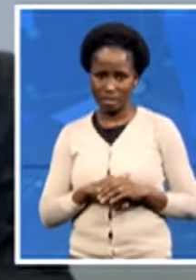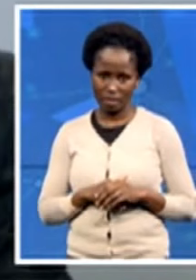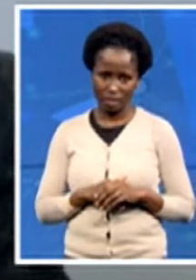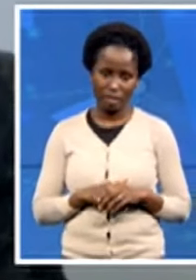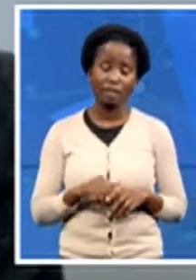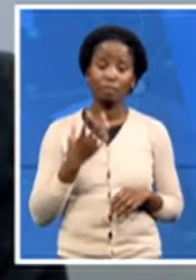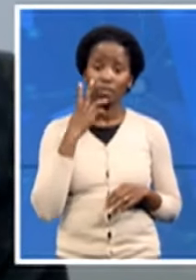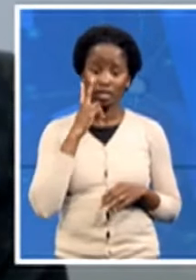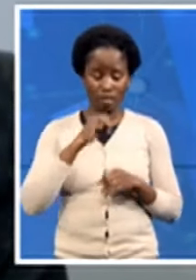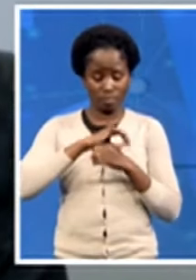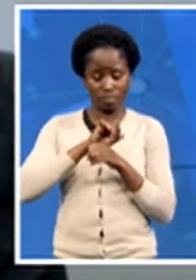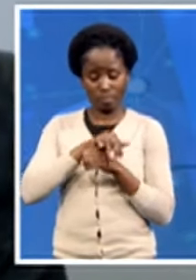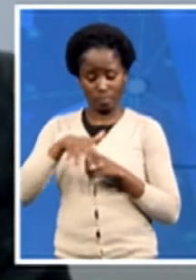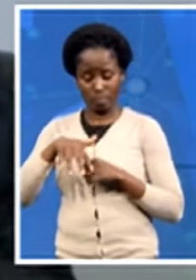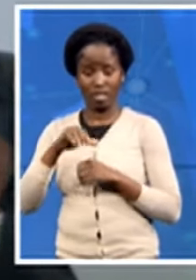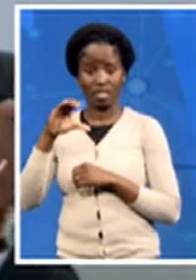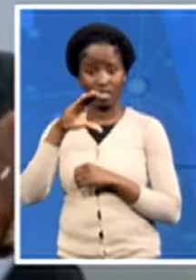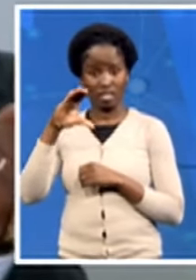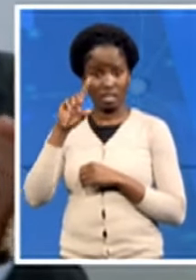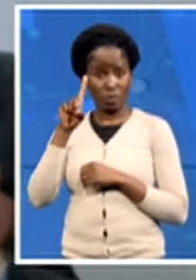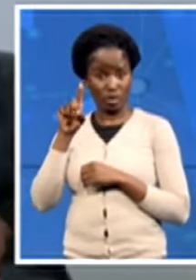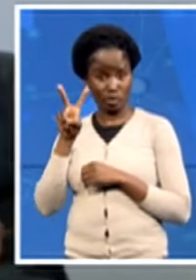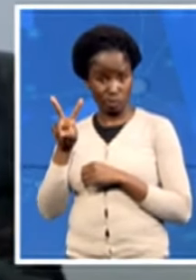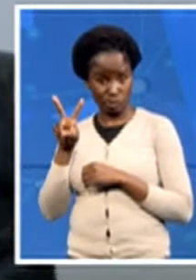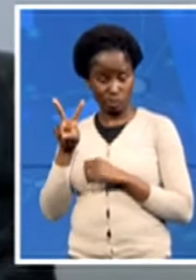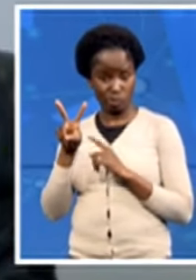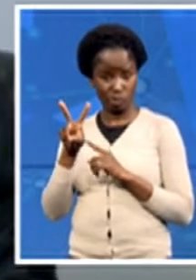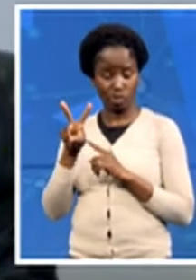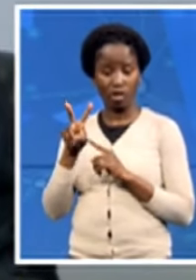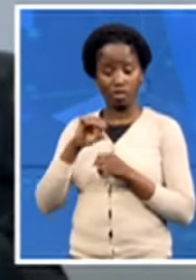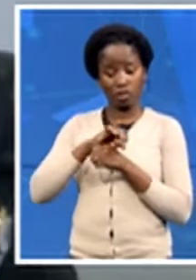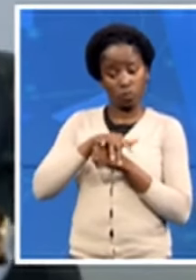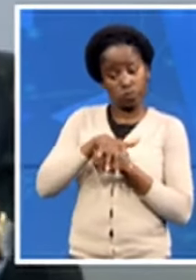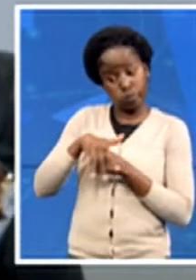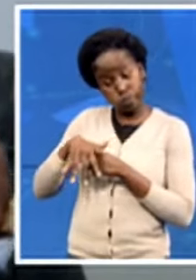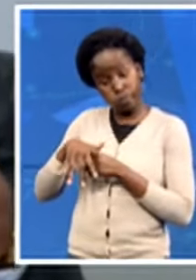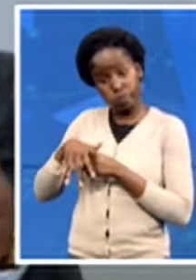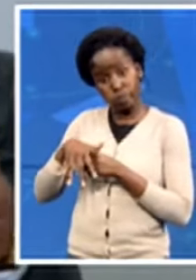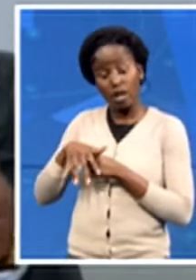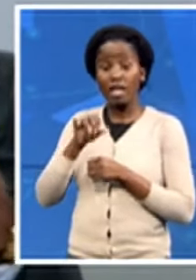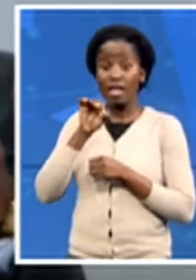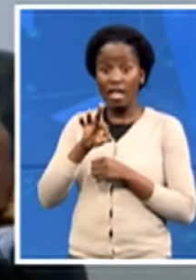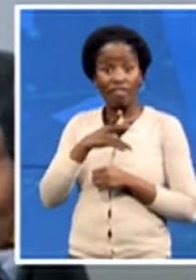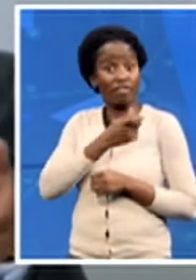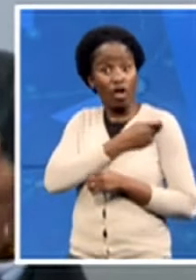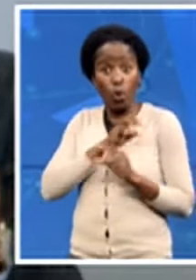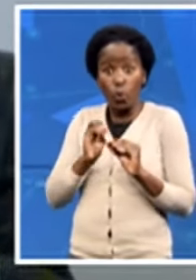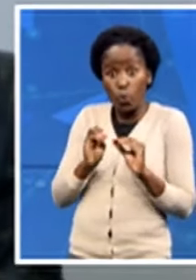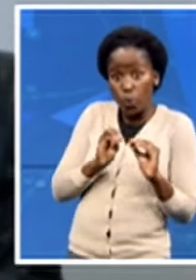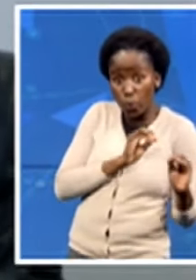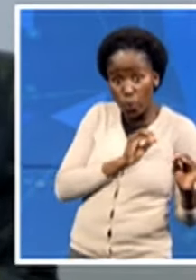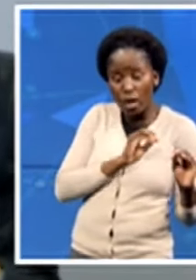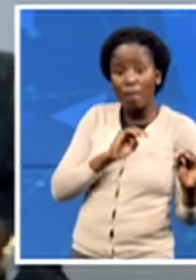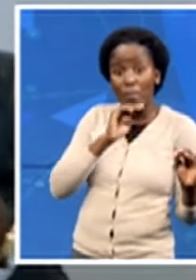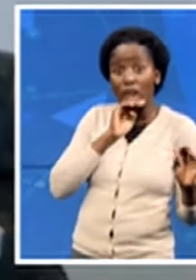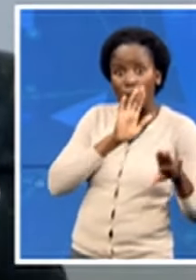doubt that many other mutations will arise. The more we delay in vaccinating, the more we increase the ability that new variants will